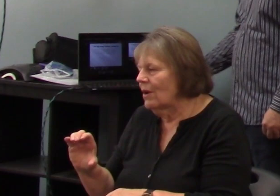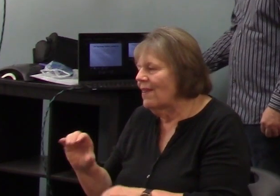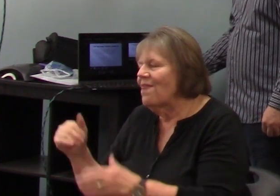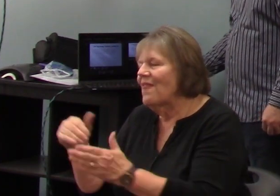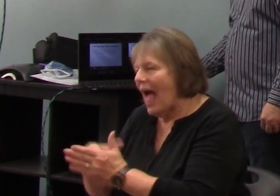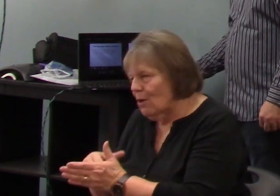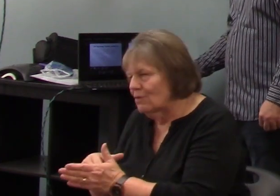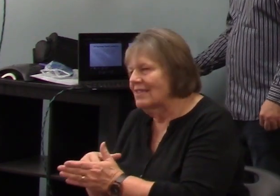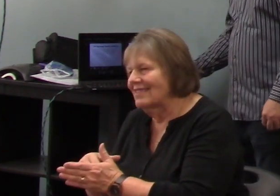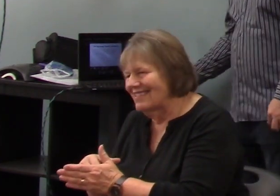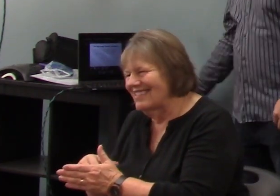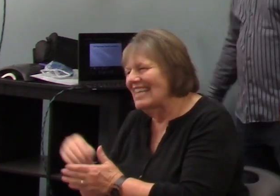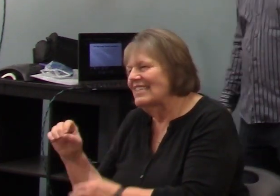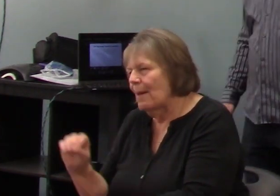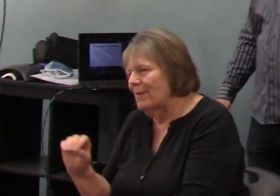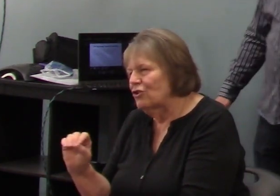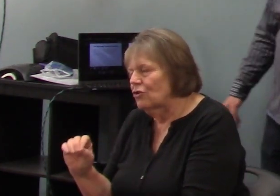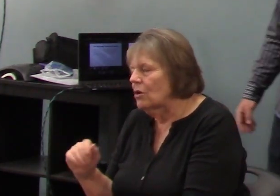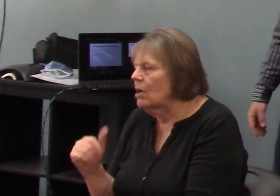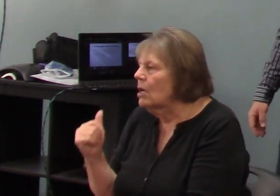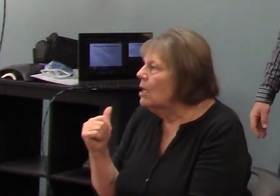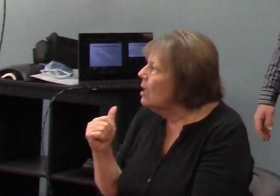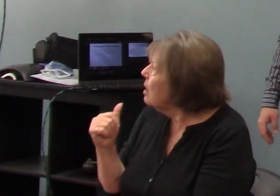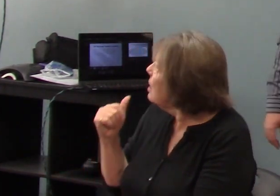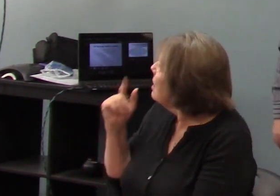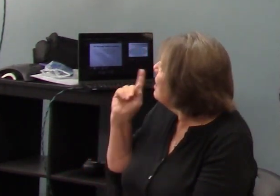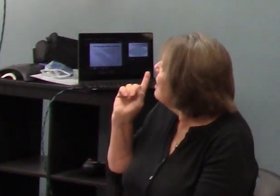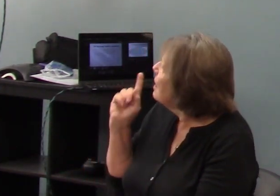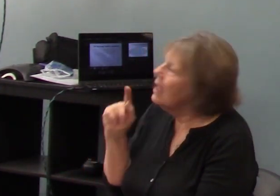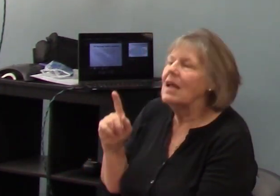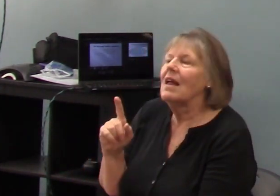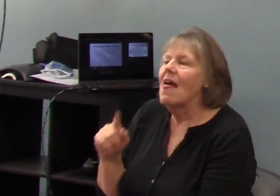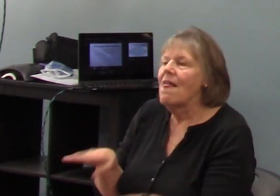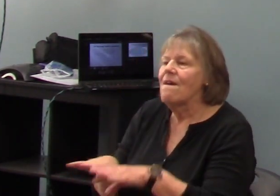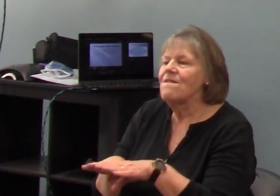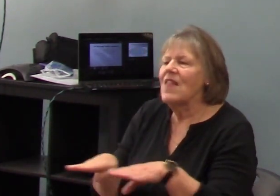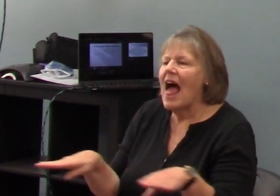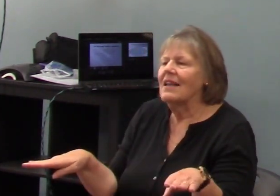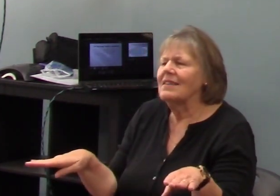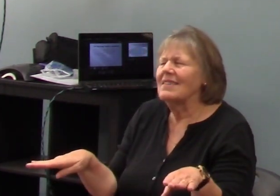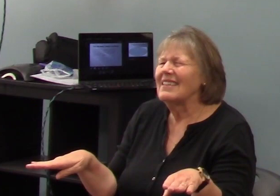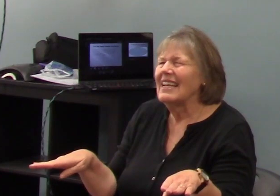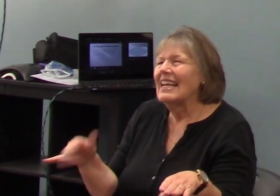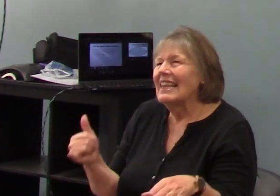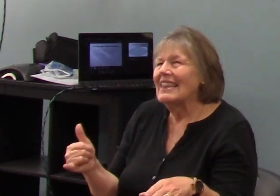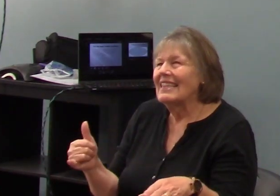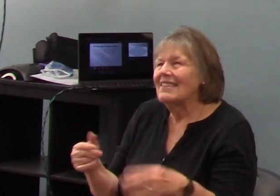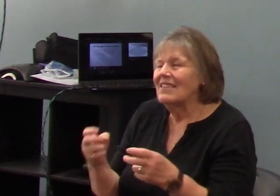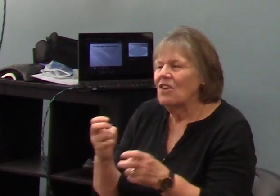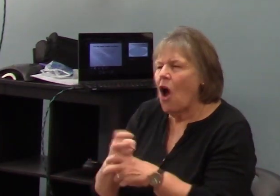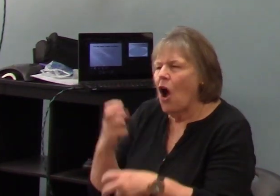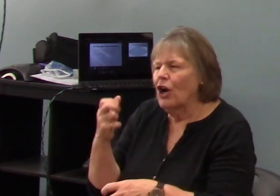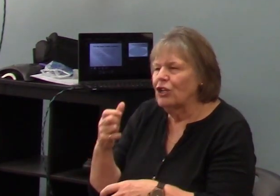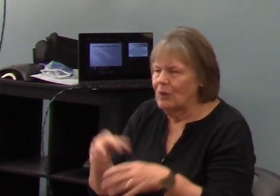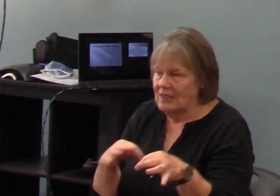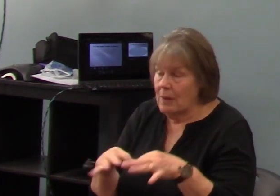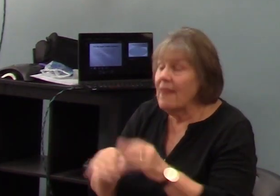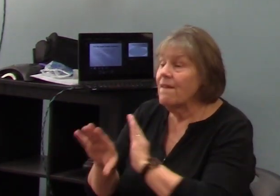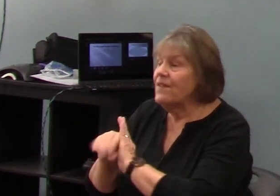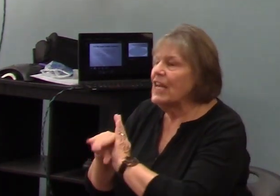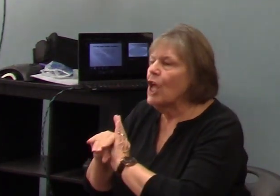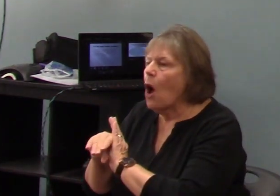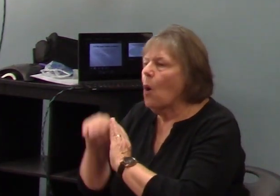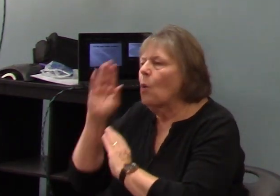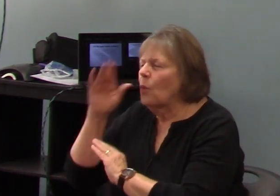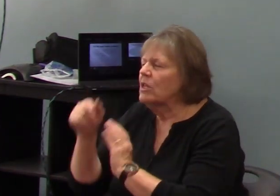temperature. What's on this issue of flatness? And this is a little bit harder to explain in a video that'll show it. But